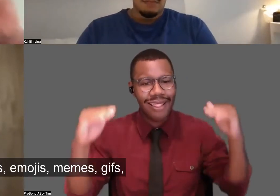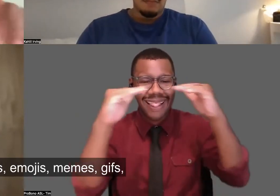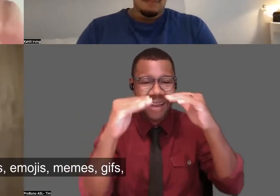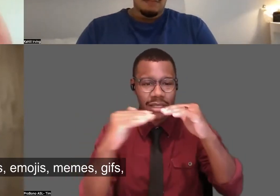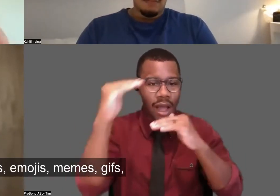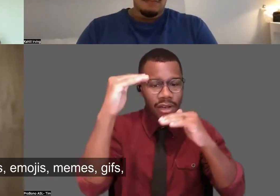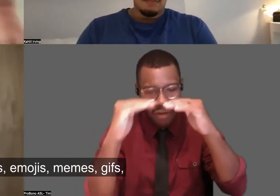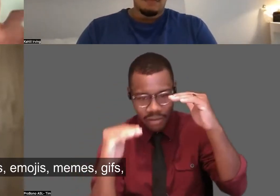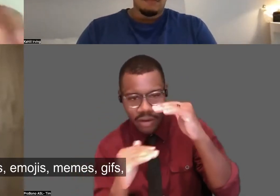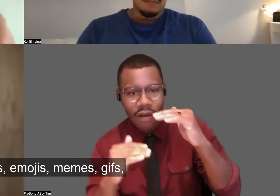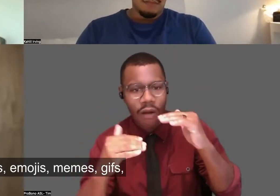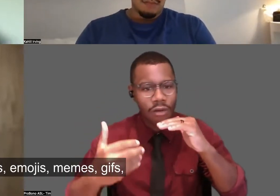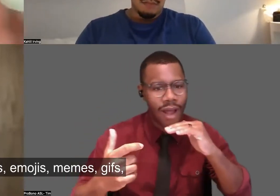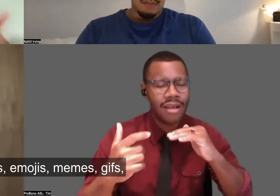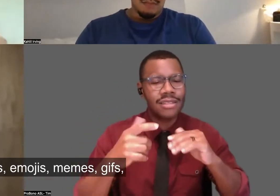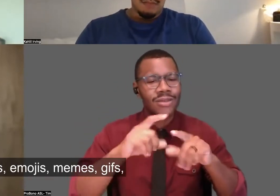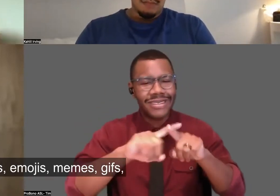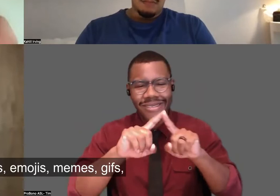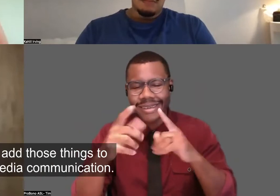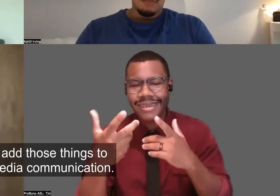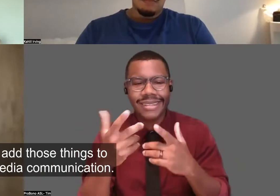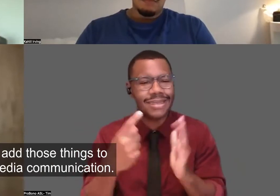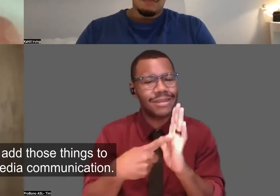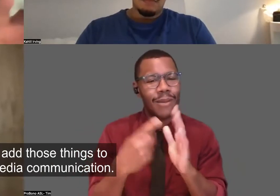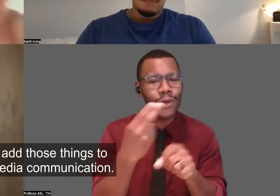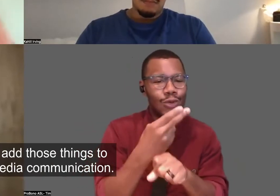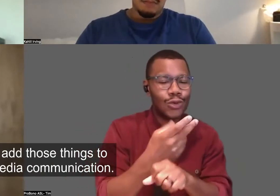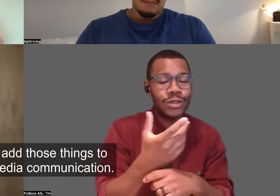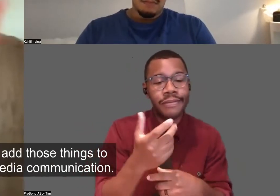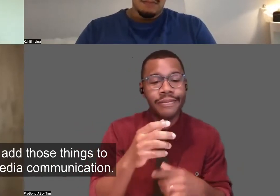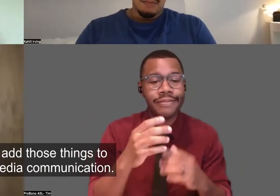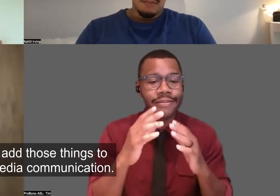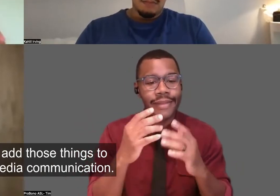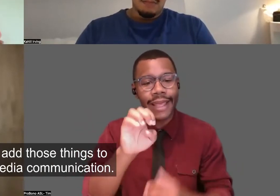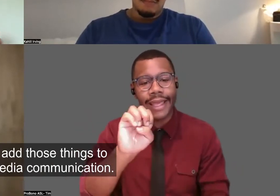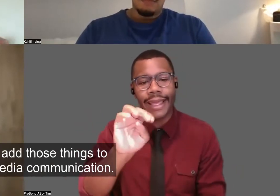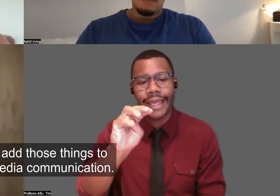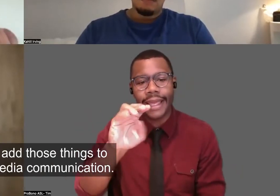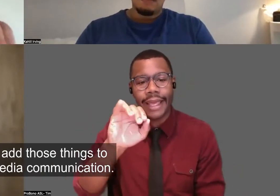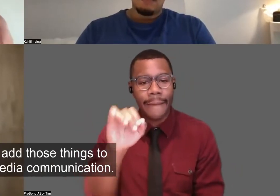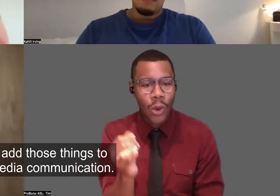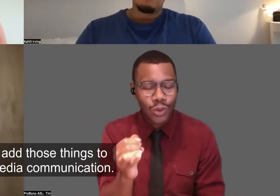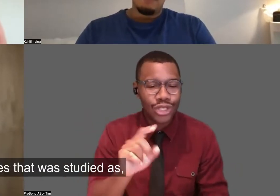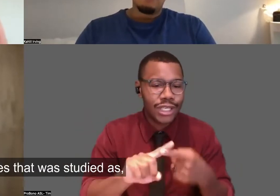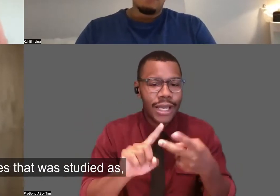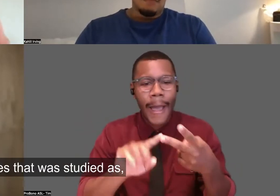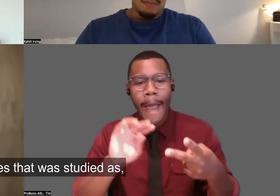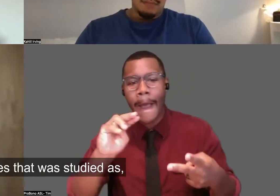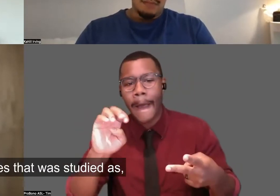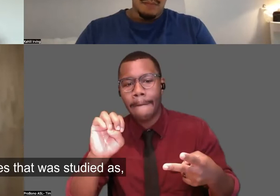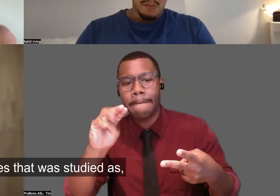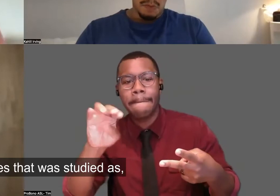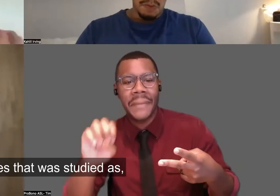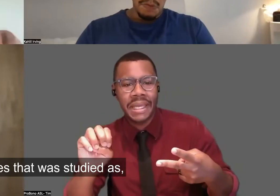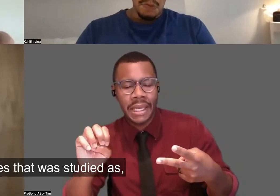So emoticons, emojis, memes, GIFs, we always add those things to computer mediated communication. And